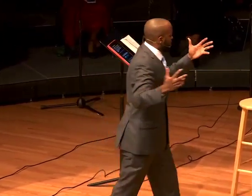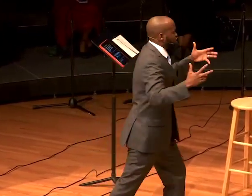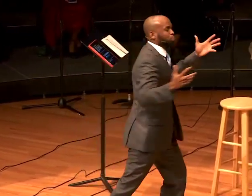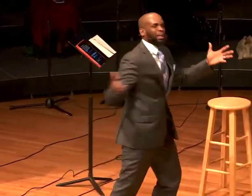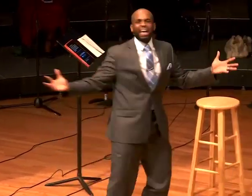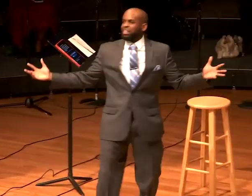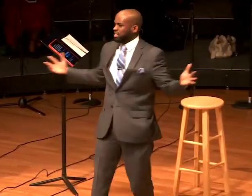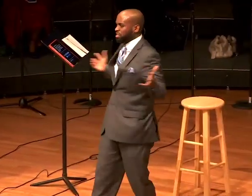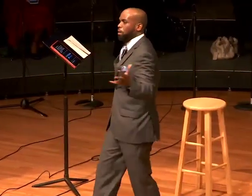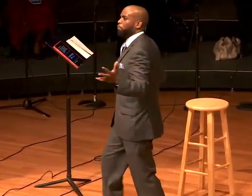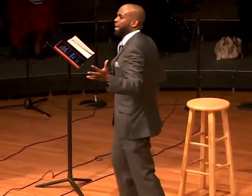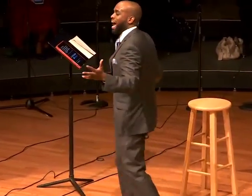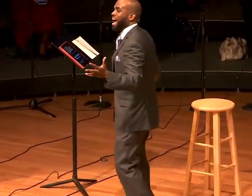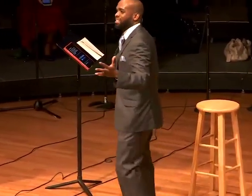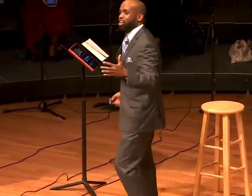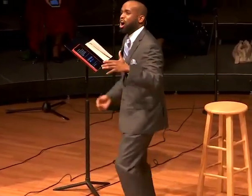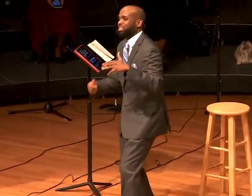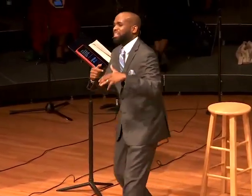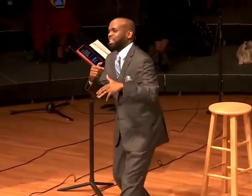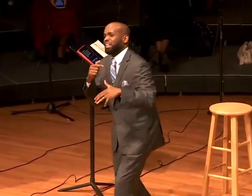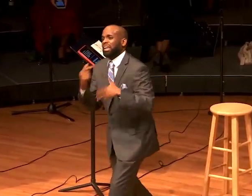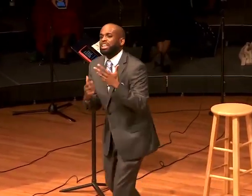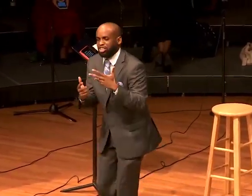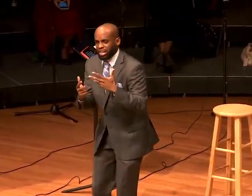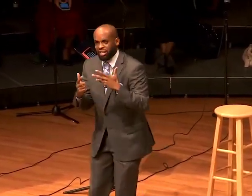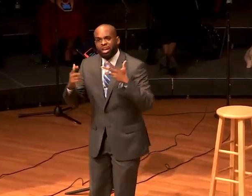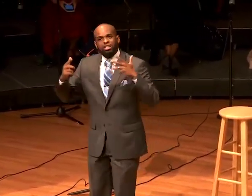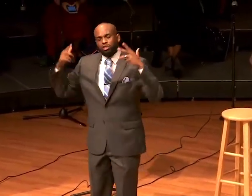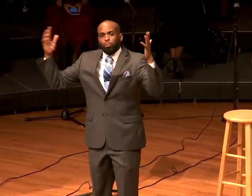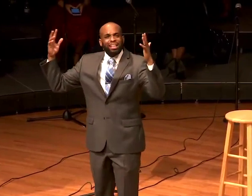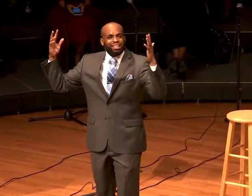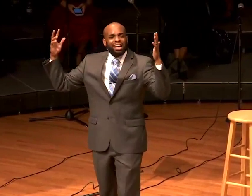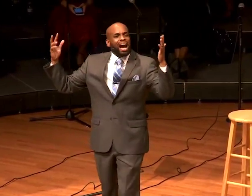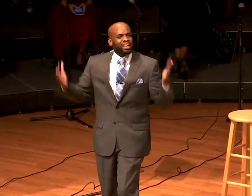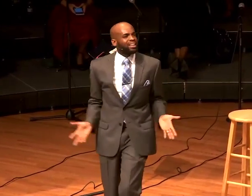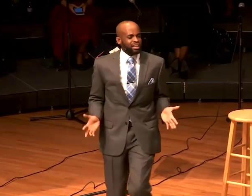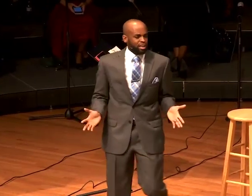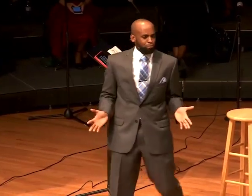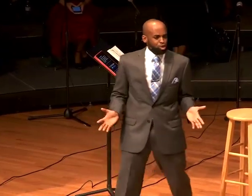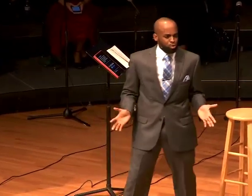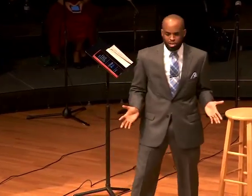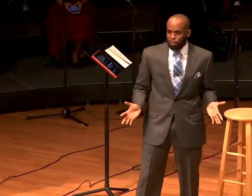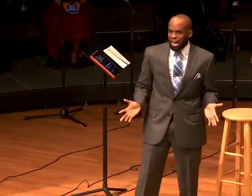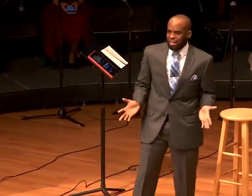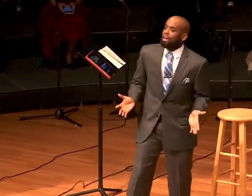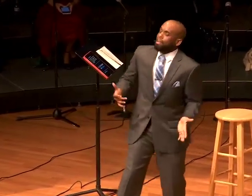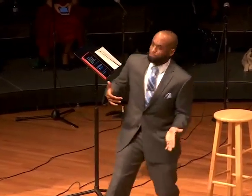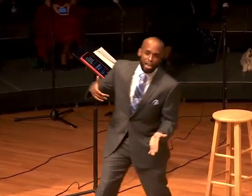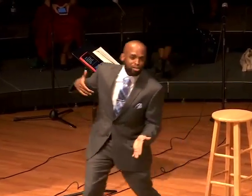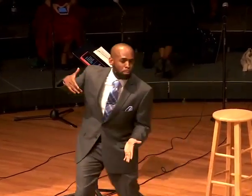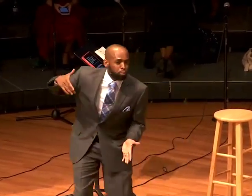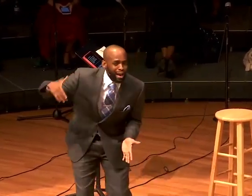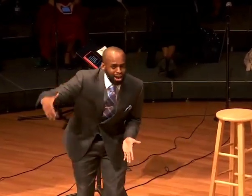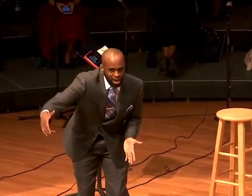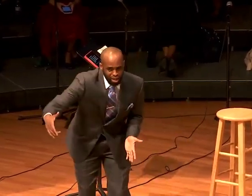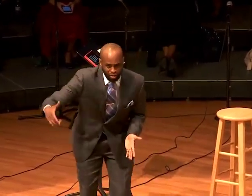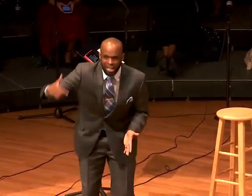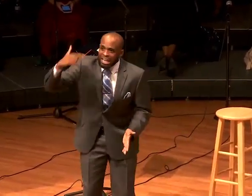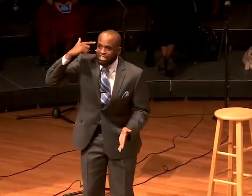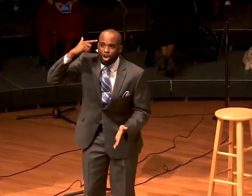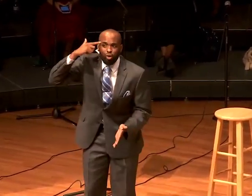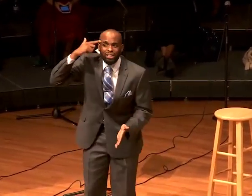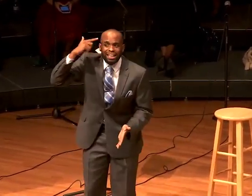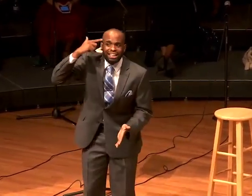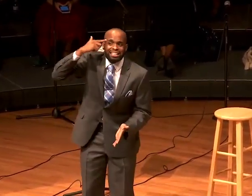verbal display that someone has the articulation to speak to God and get him to respond. If there's a prayer